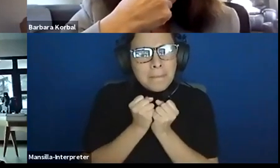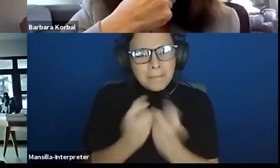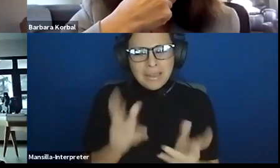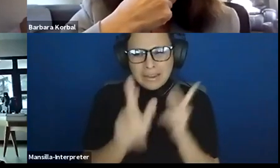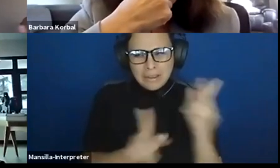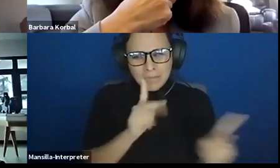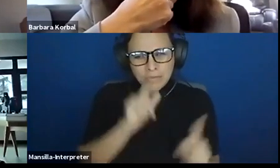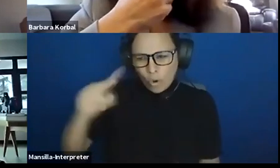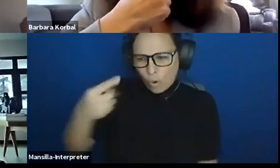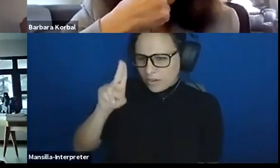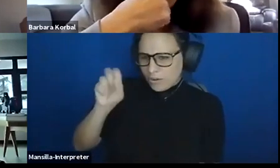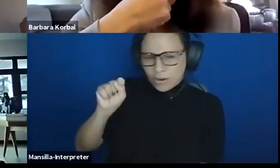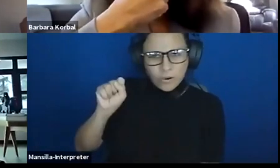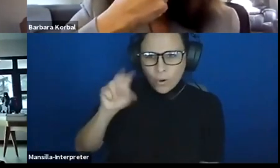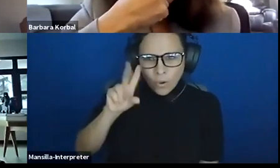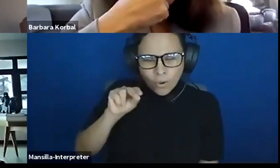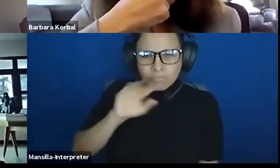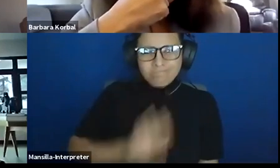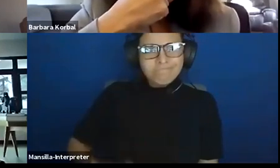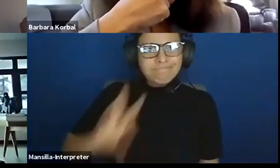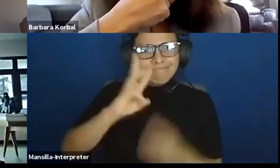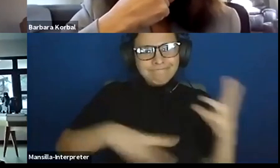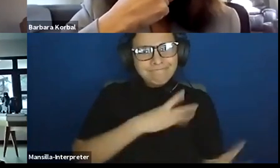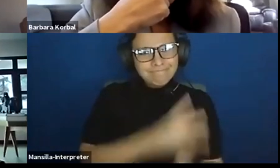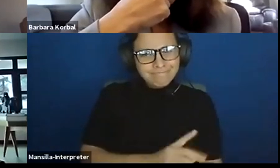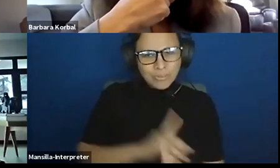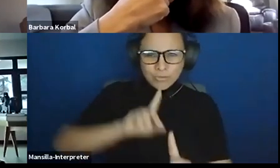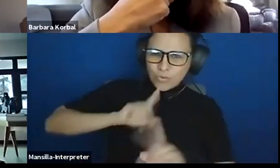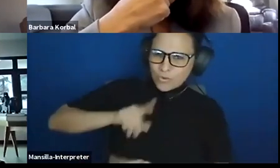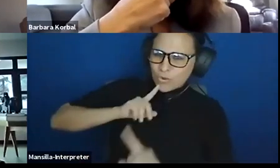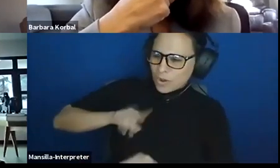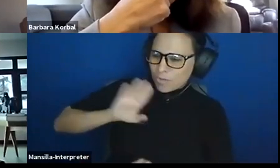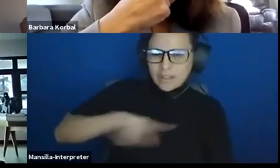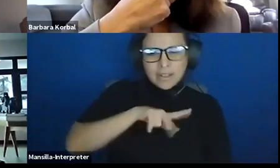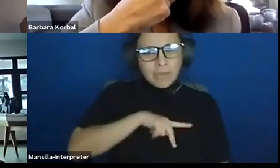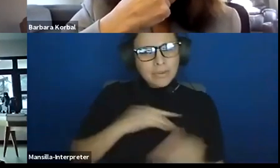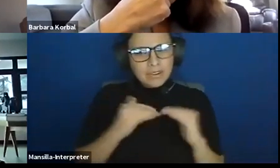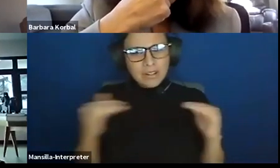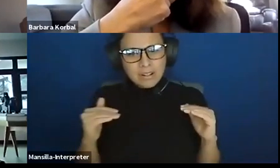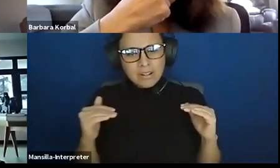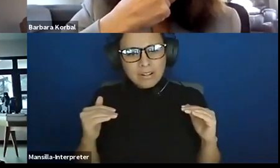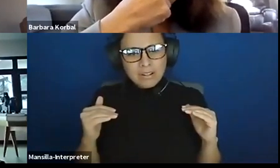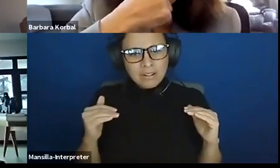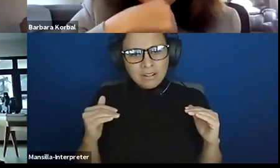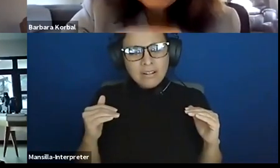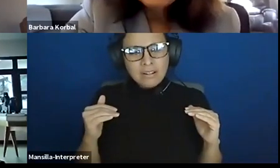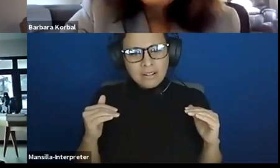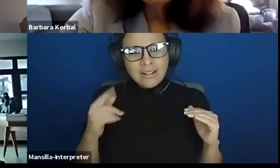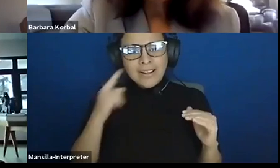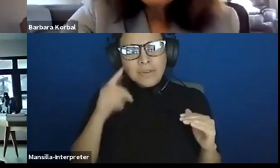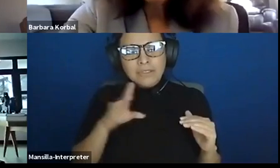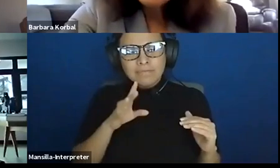in the United States, but all over the world that were responding to her on this personal level. Again, you know, I was looking at more of the oral